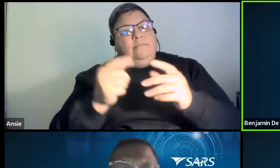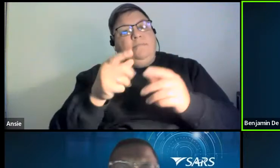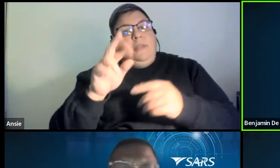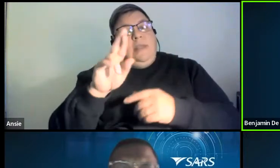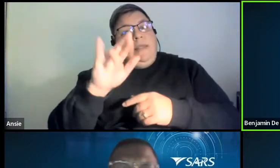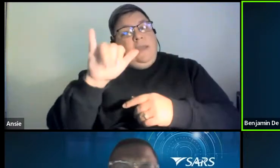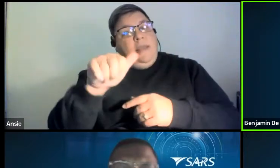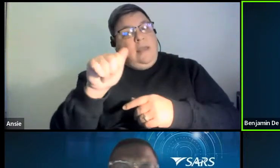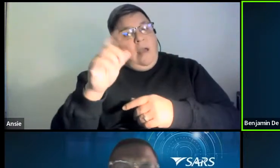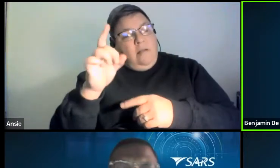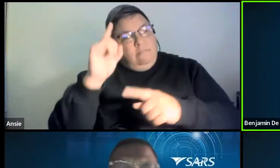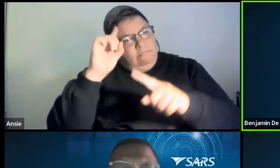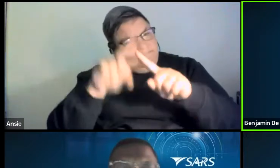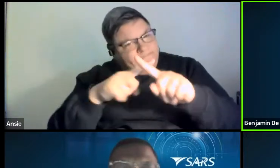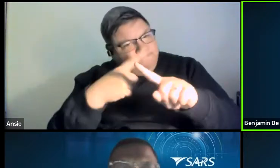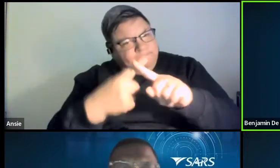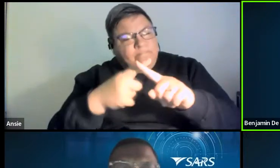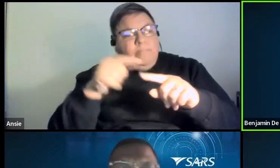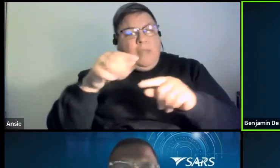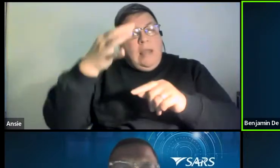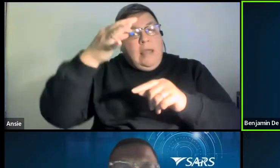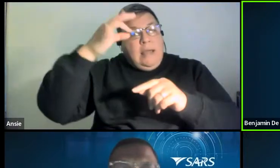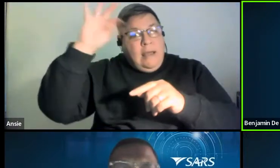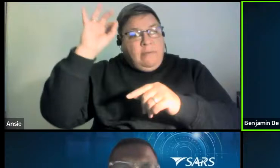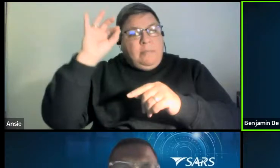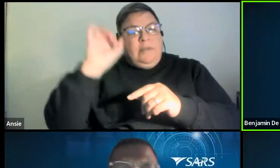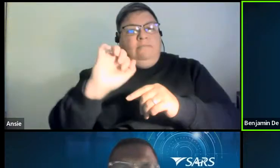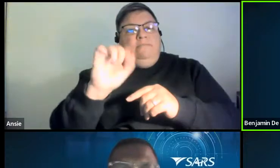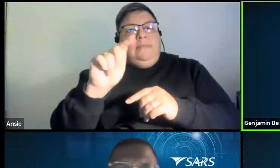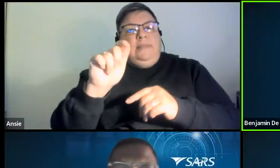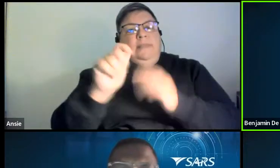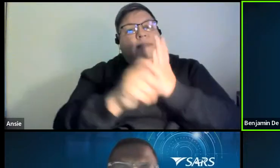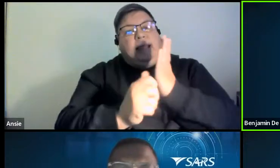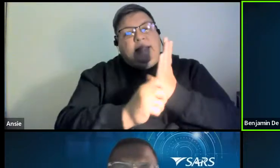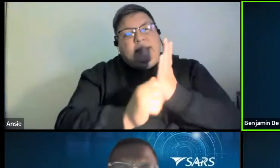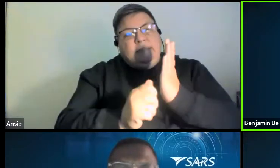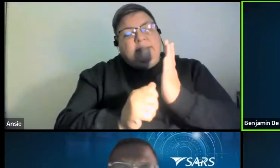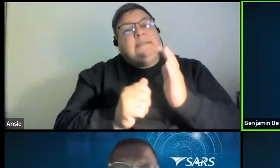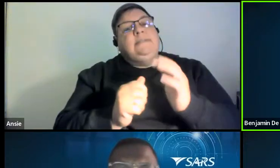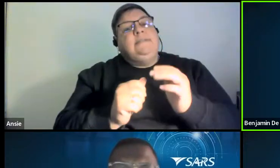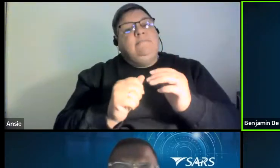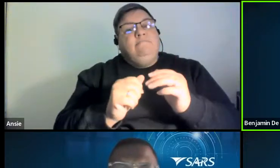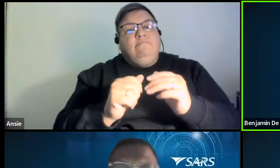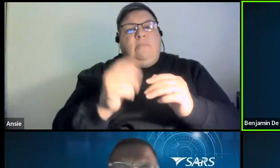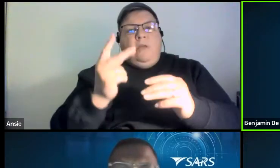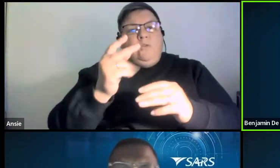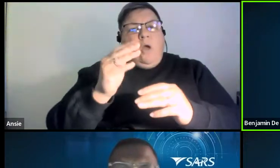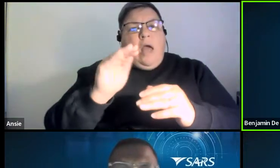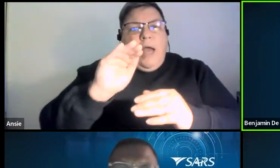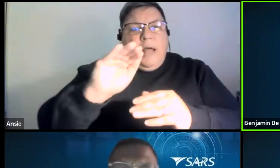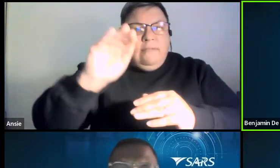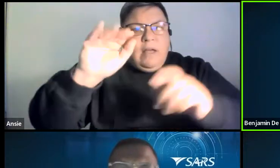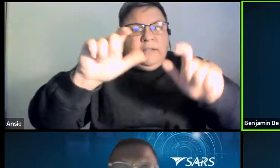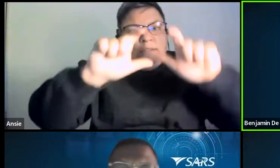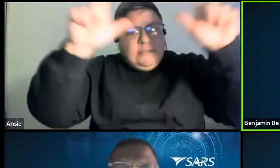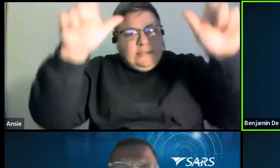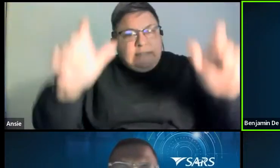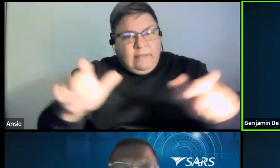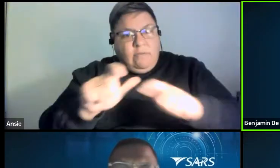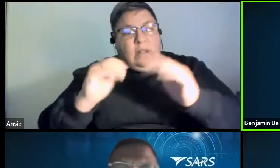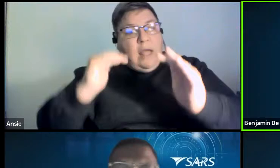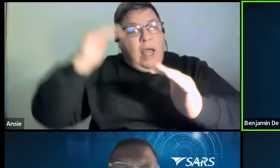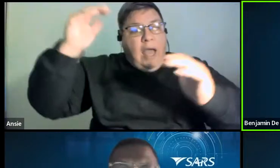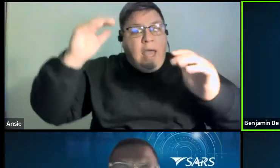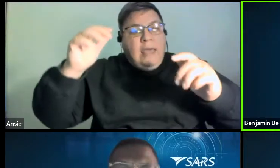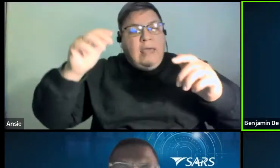tax practitioner and government division. He has a basic and advanced tax certificate and a higher diploma in